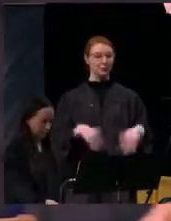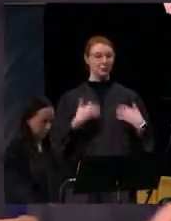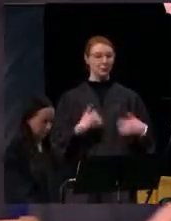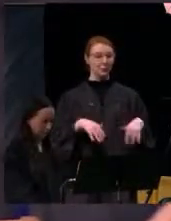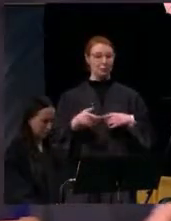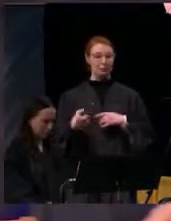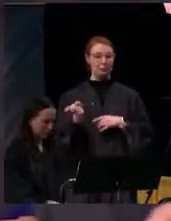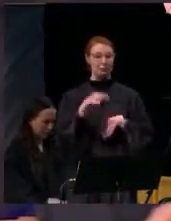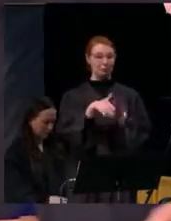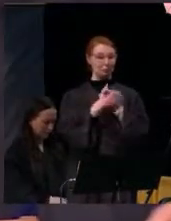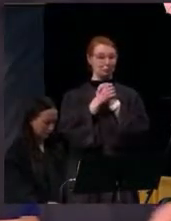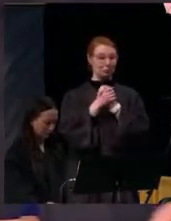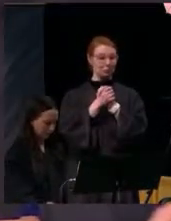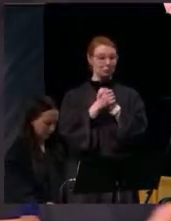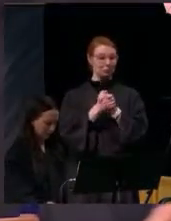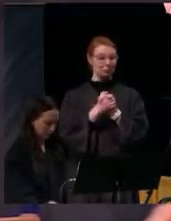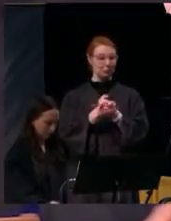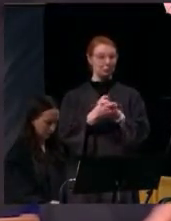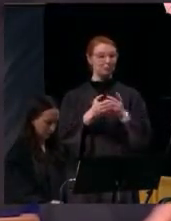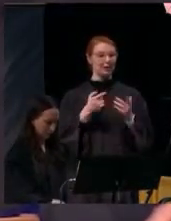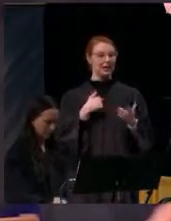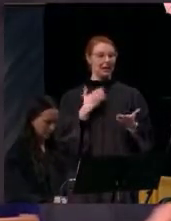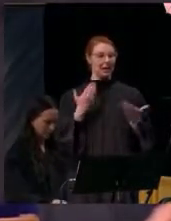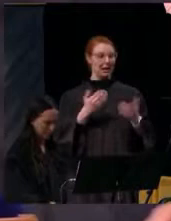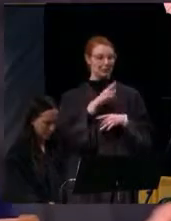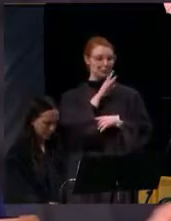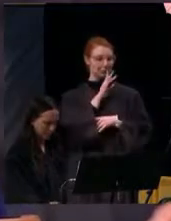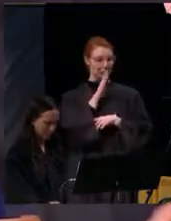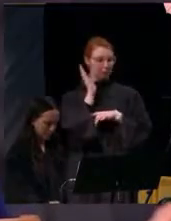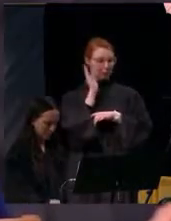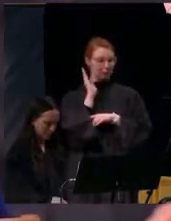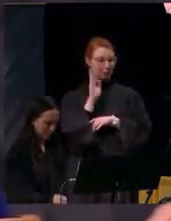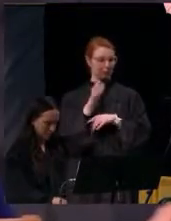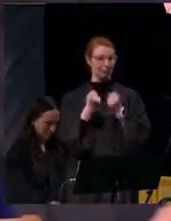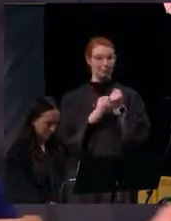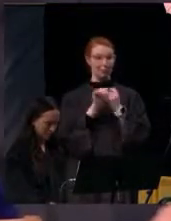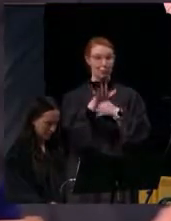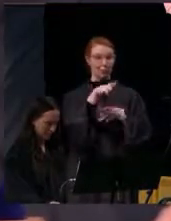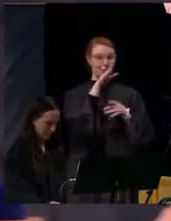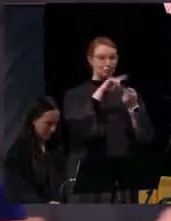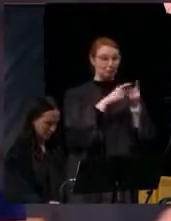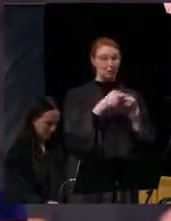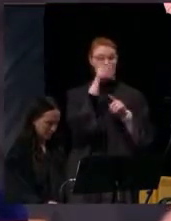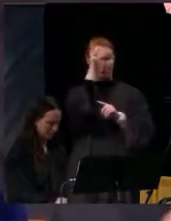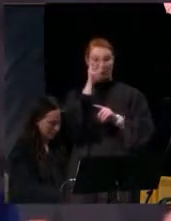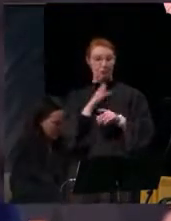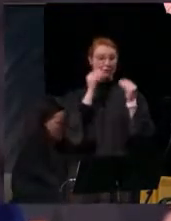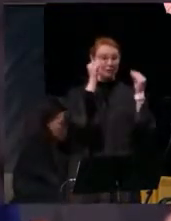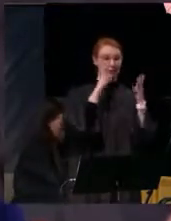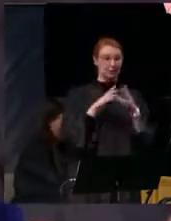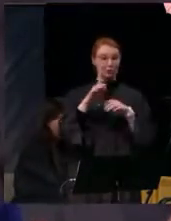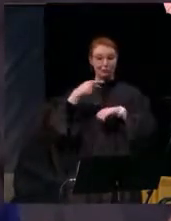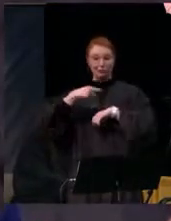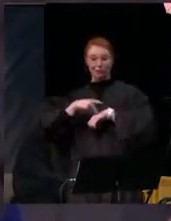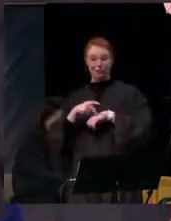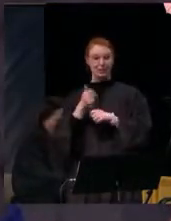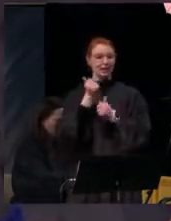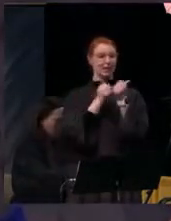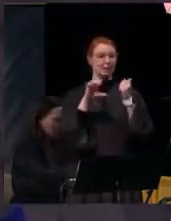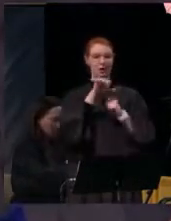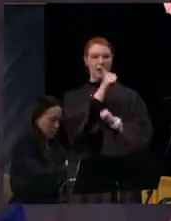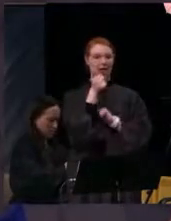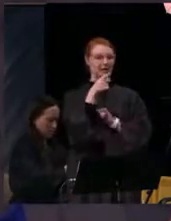Congratulations. On behalf of your parents, friends, teachers, administrators, and everyone else whose lives you've